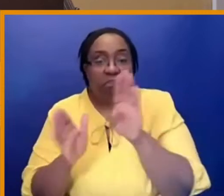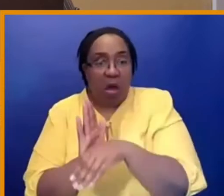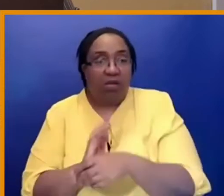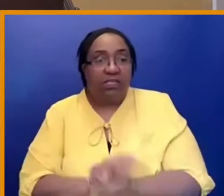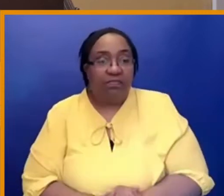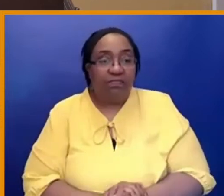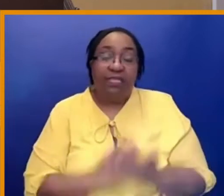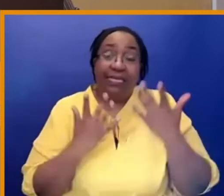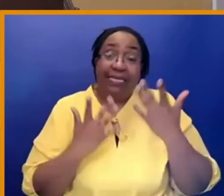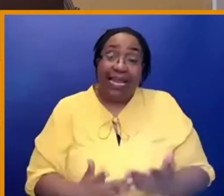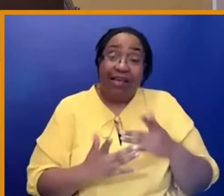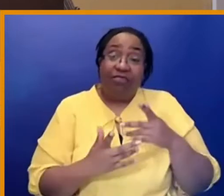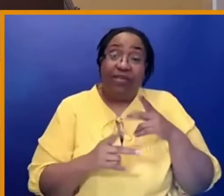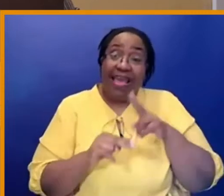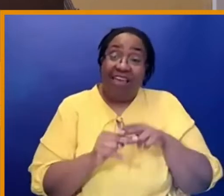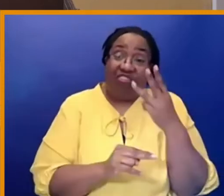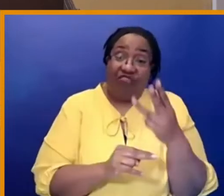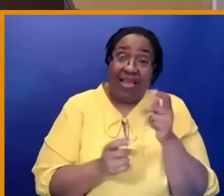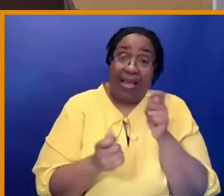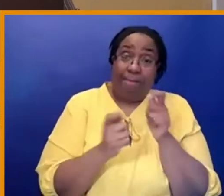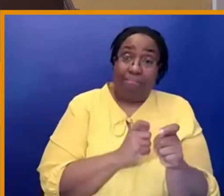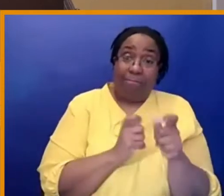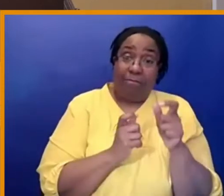the motion F3 as amended.